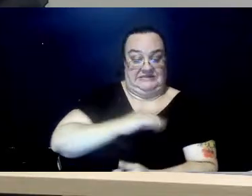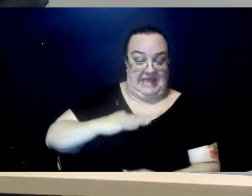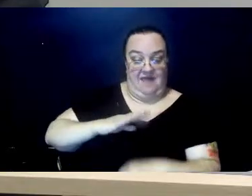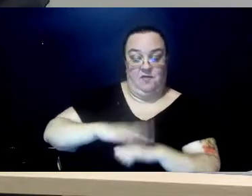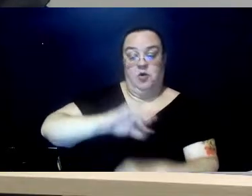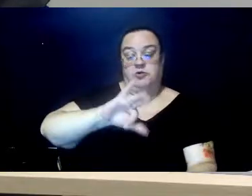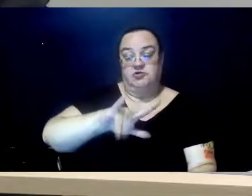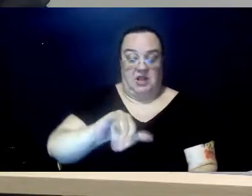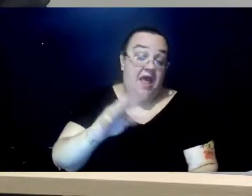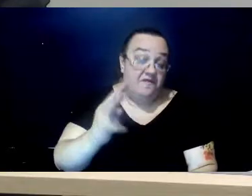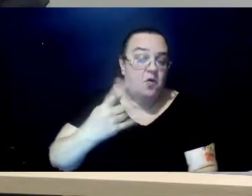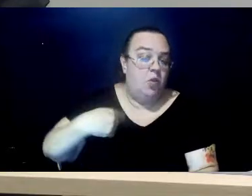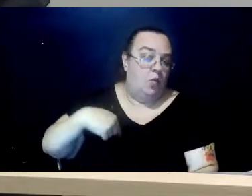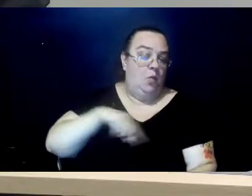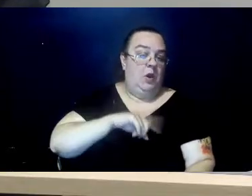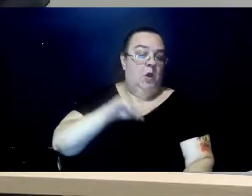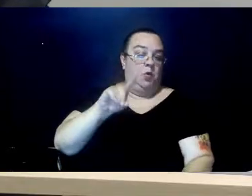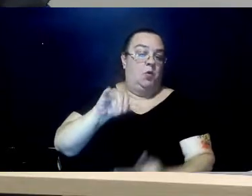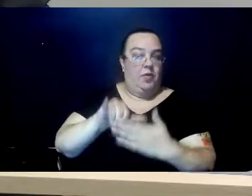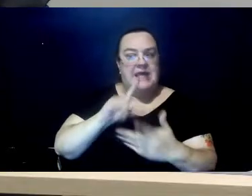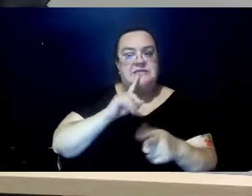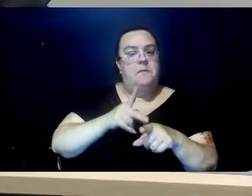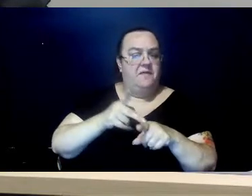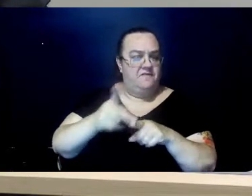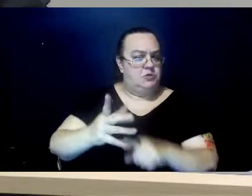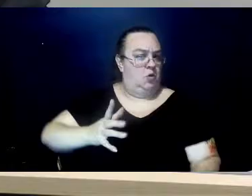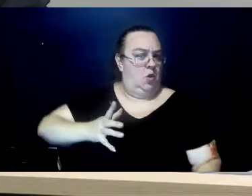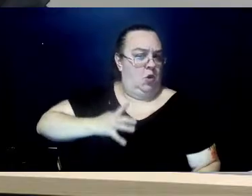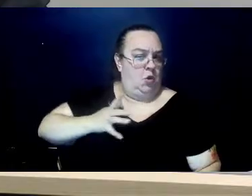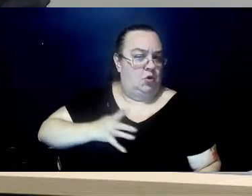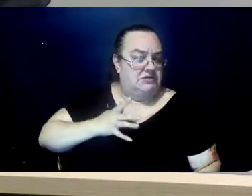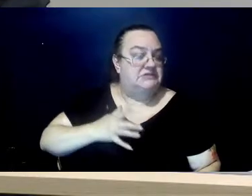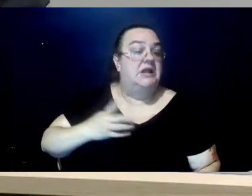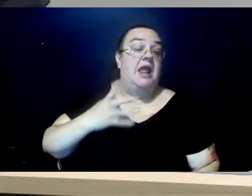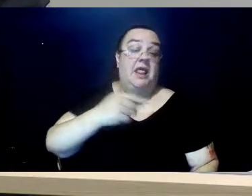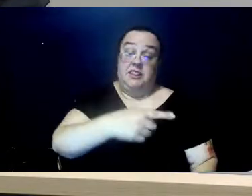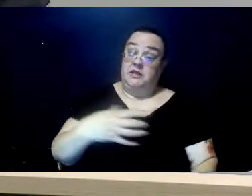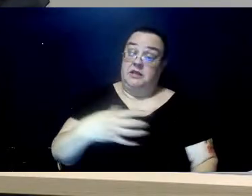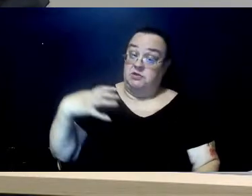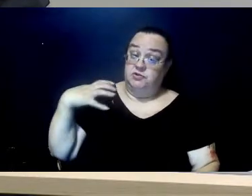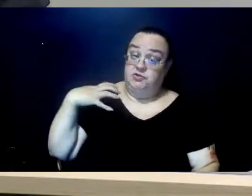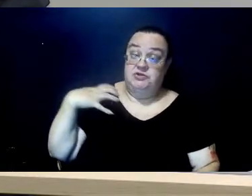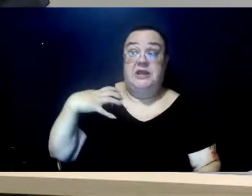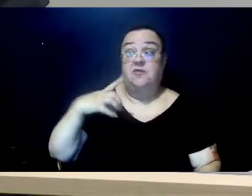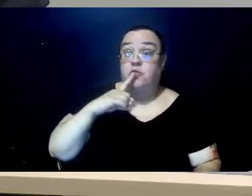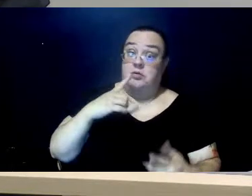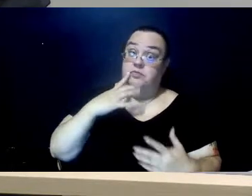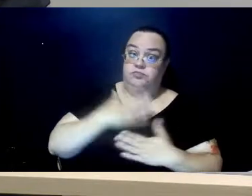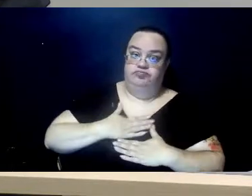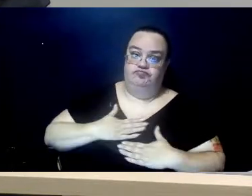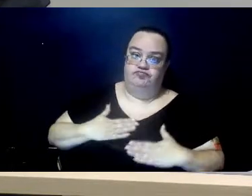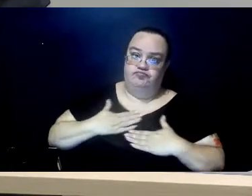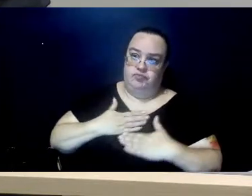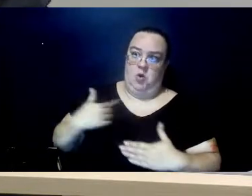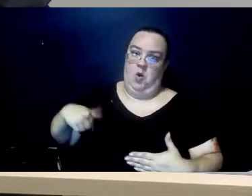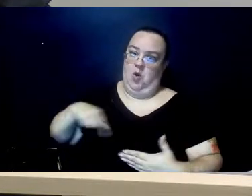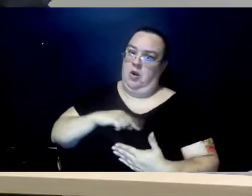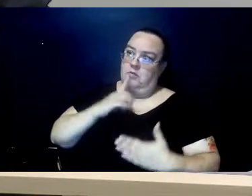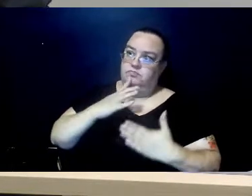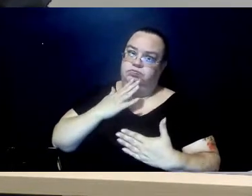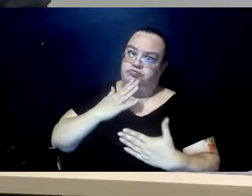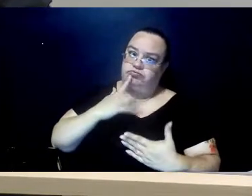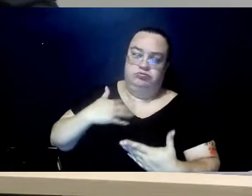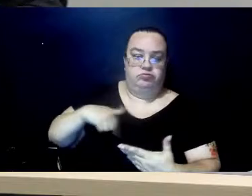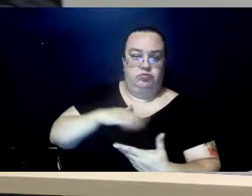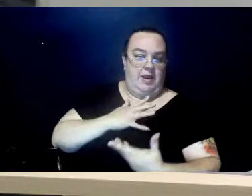a matter of professional courtesy, and the chief was extremely grateful for our participation, and more